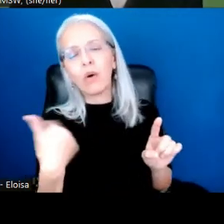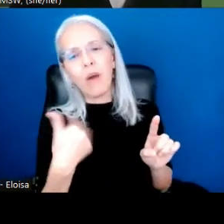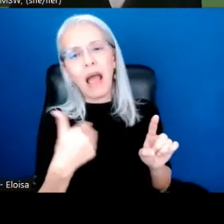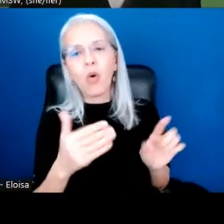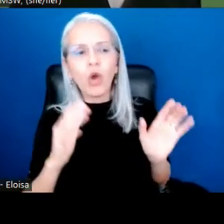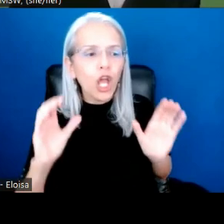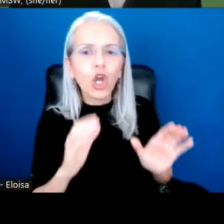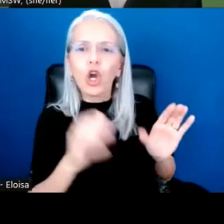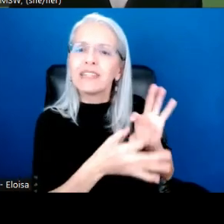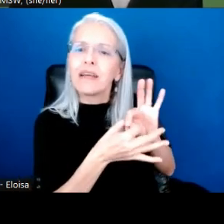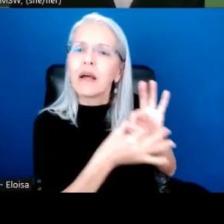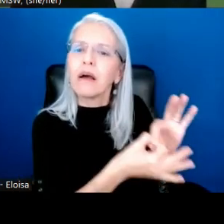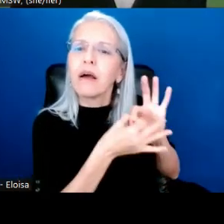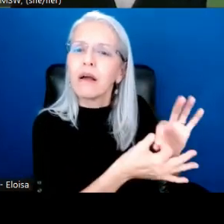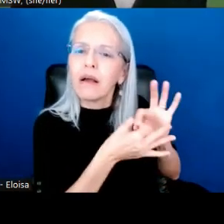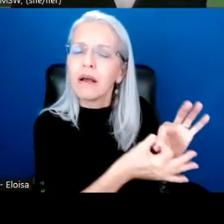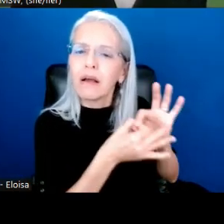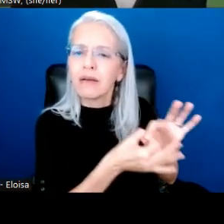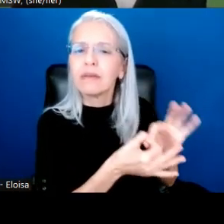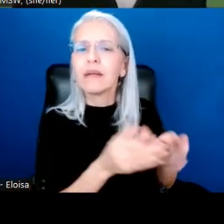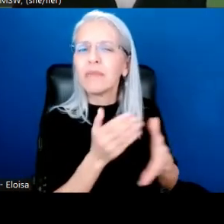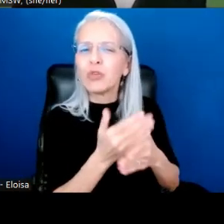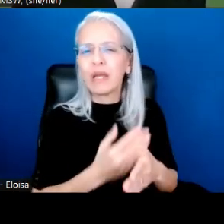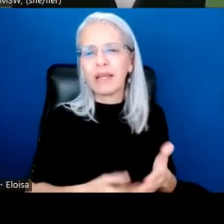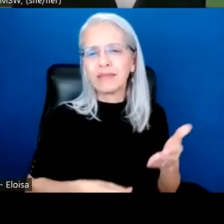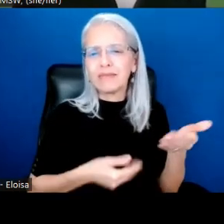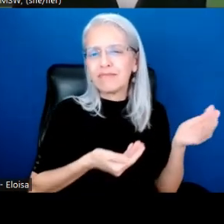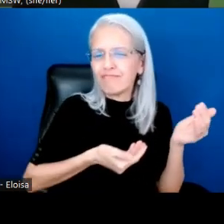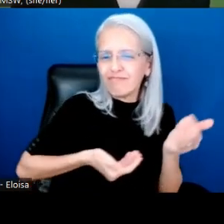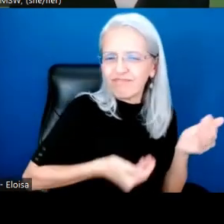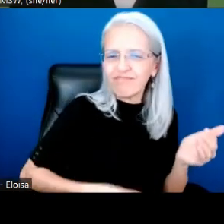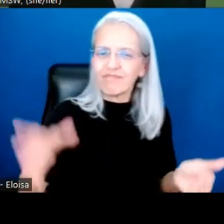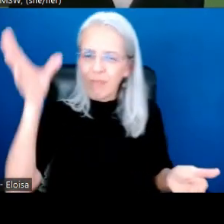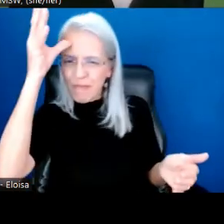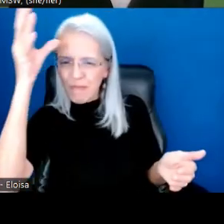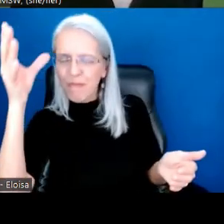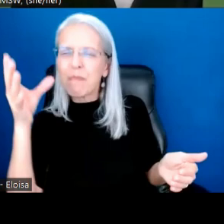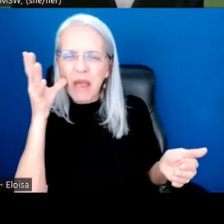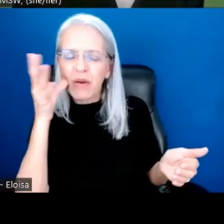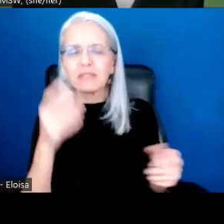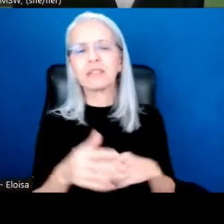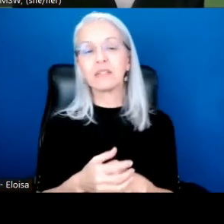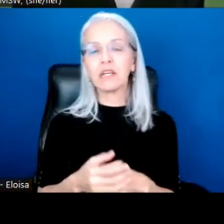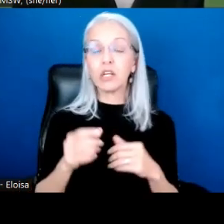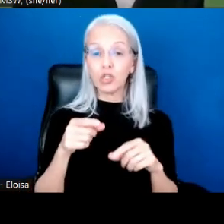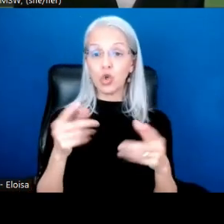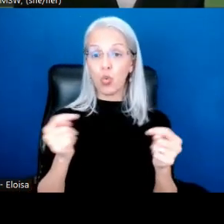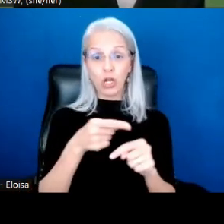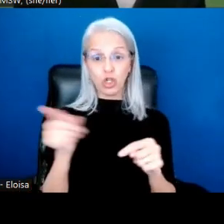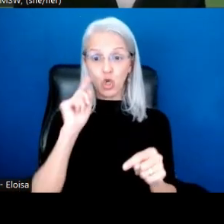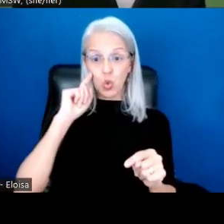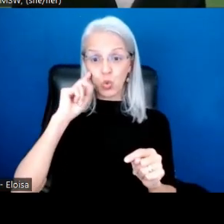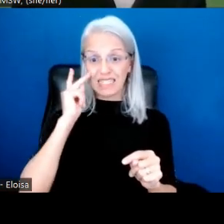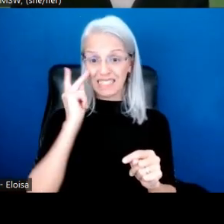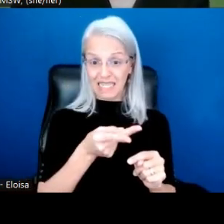attachment between a father and son. So what ways do you see,